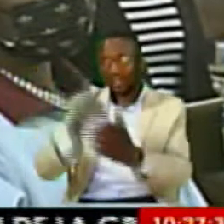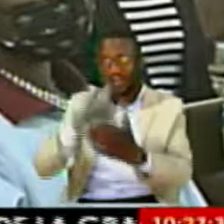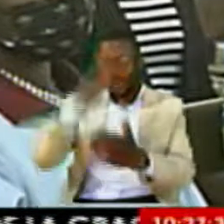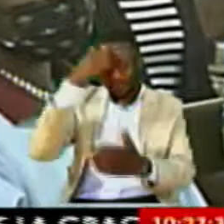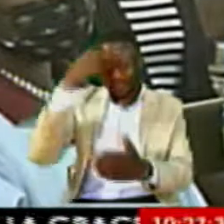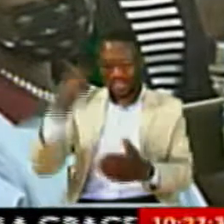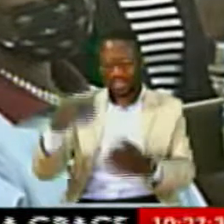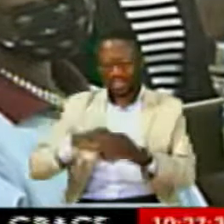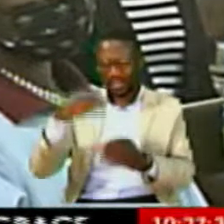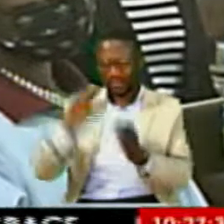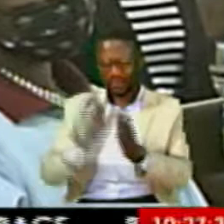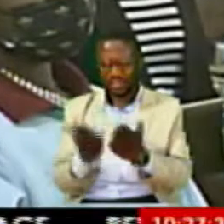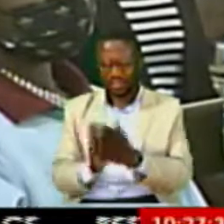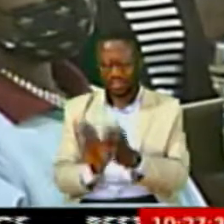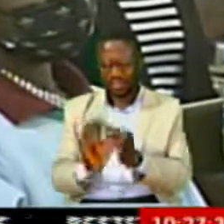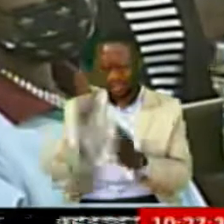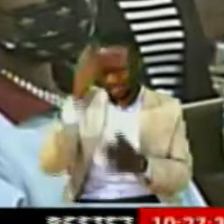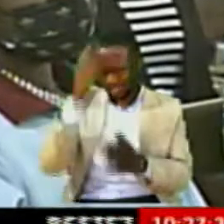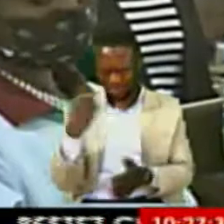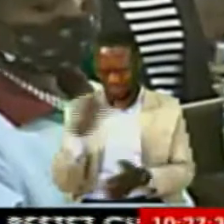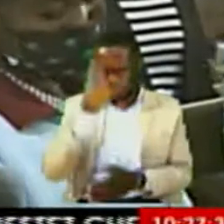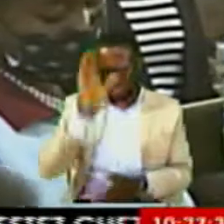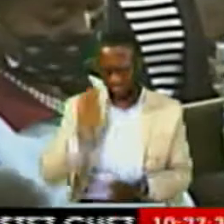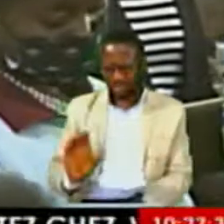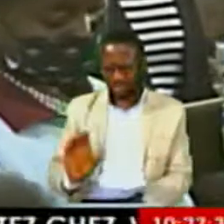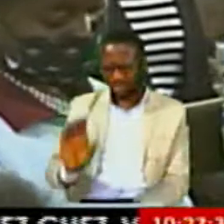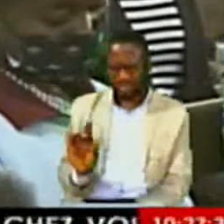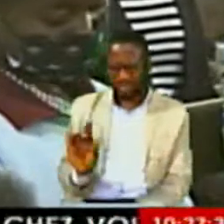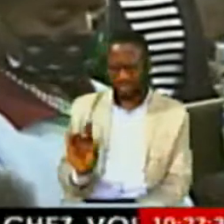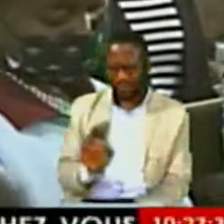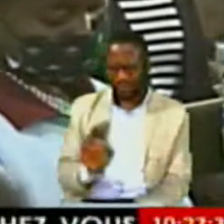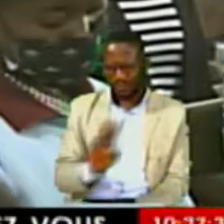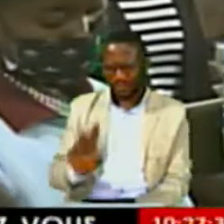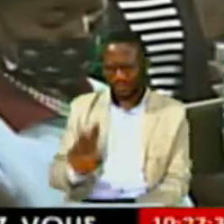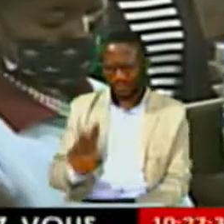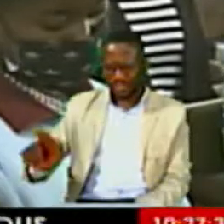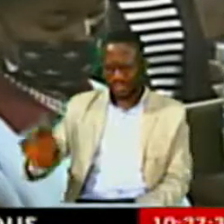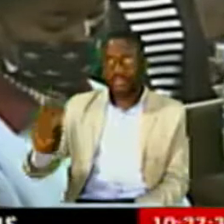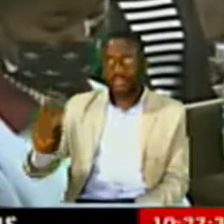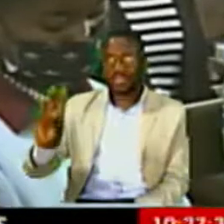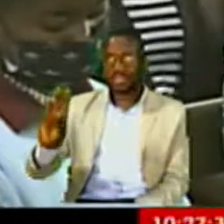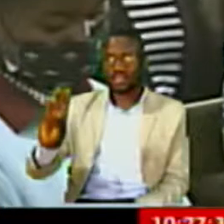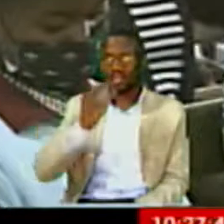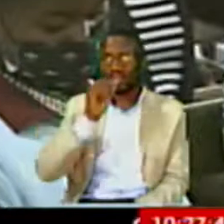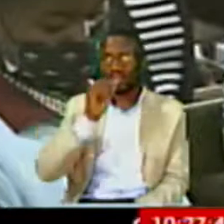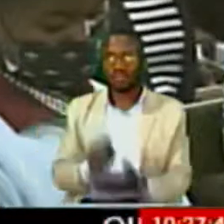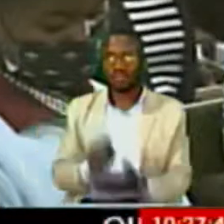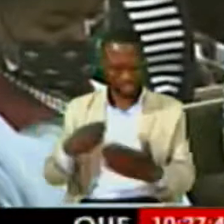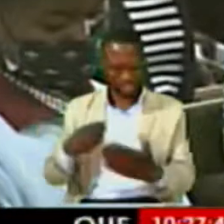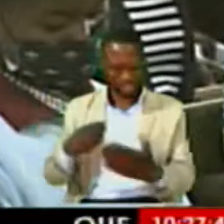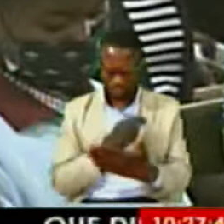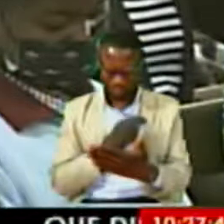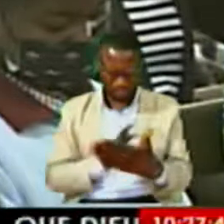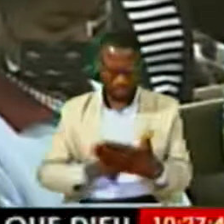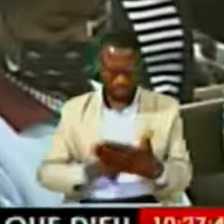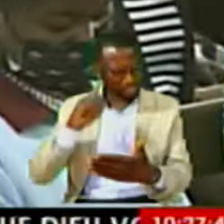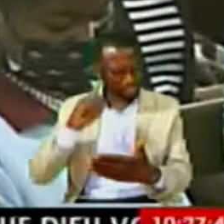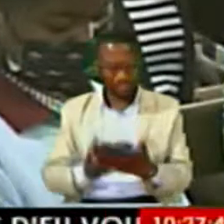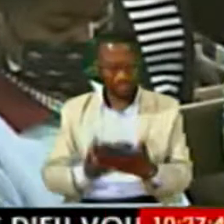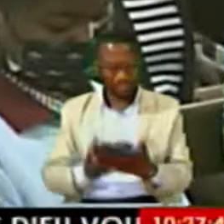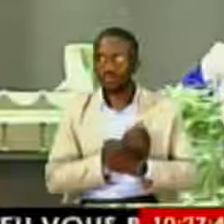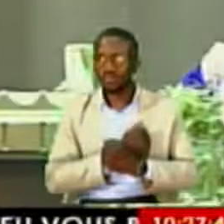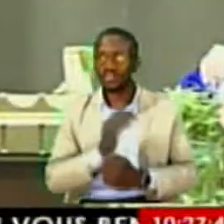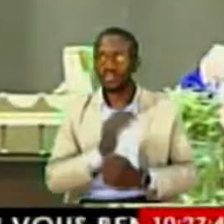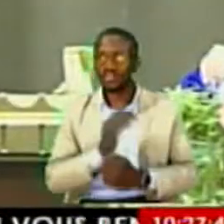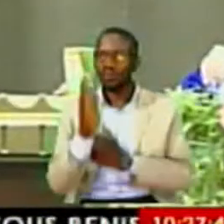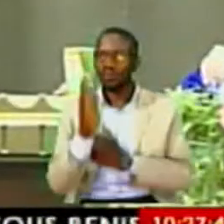book of Romans, Romains 8, Romans 8, à partir du verset 26, from verse 26, lisons, écoutez ceci bien aimé. Let's read it. Listen to this. Que Dieu nous vienne